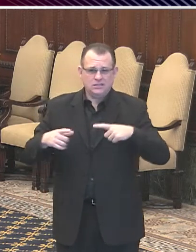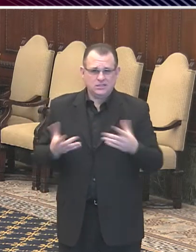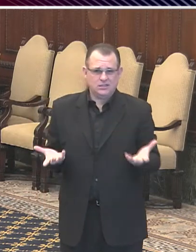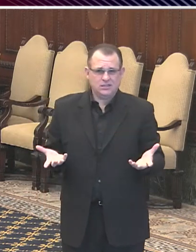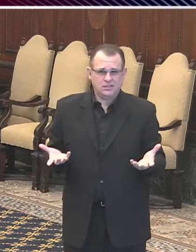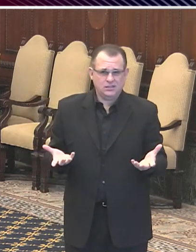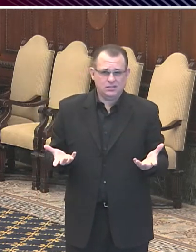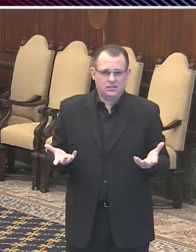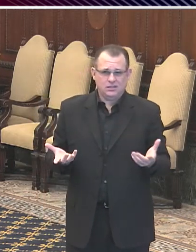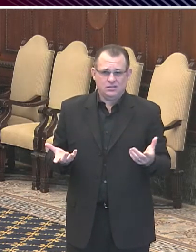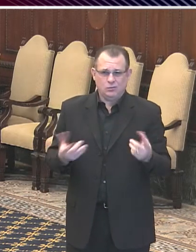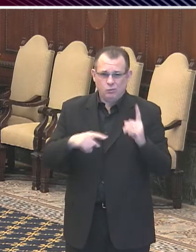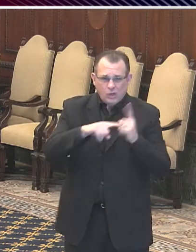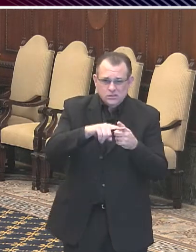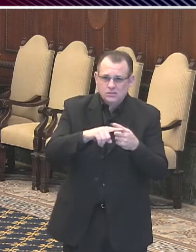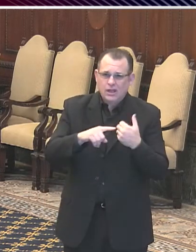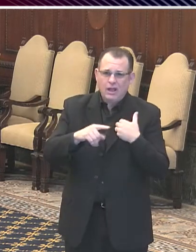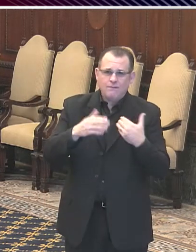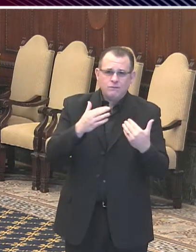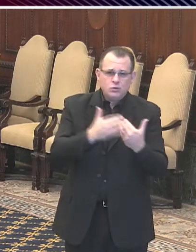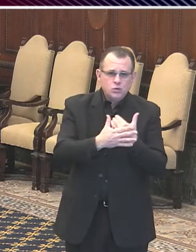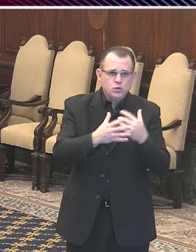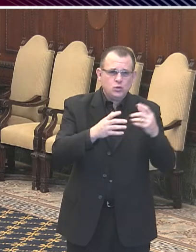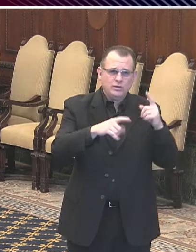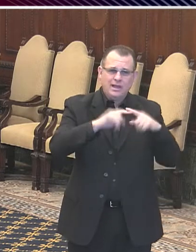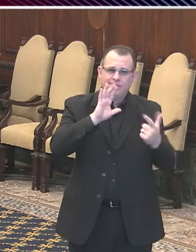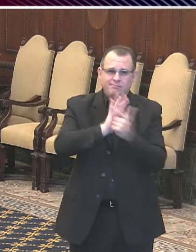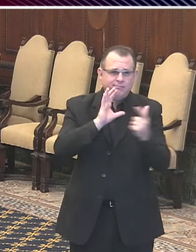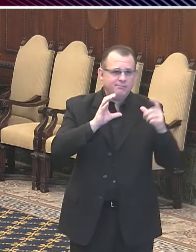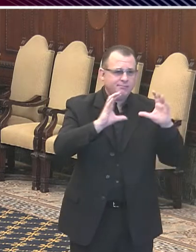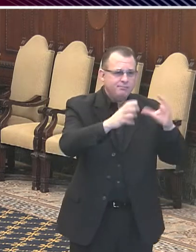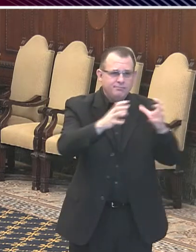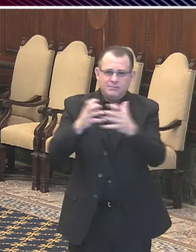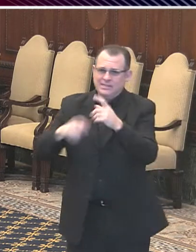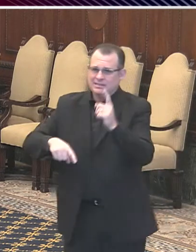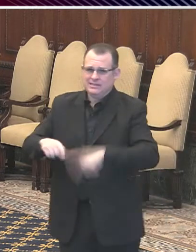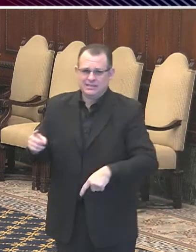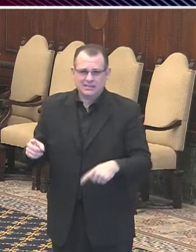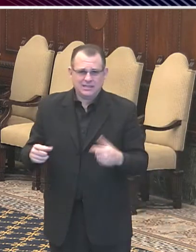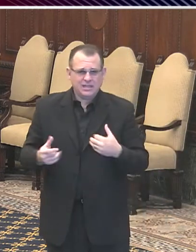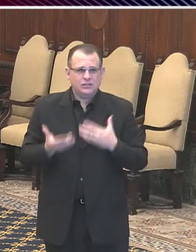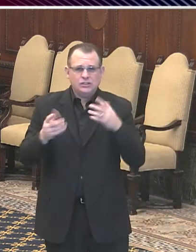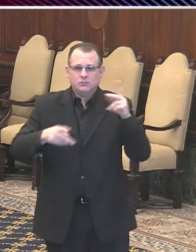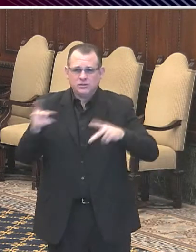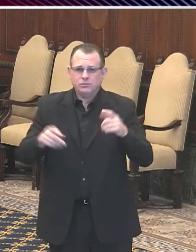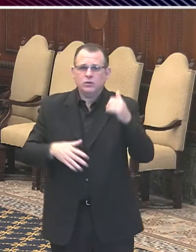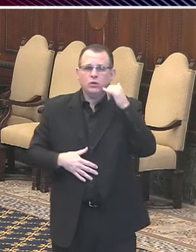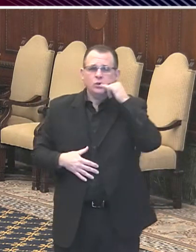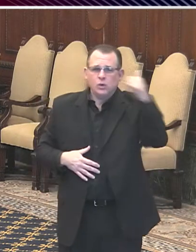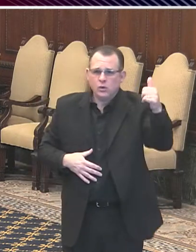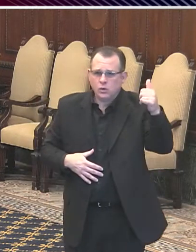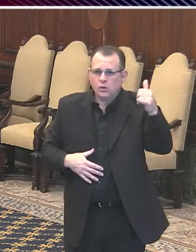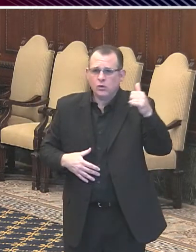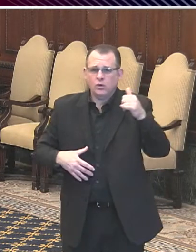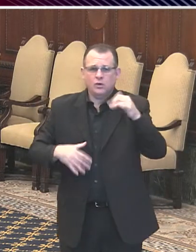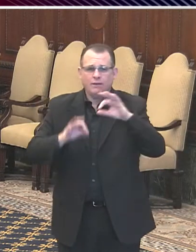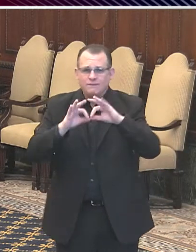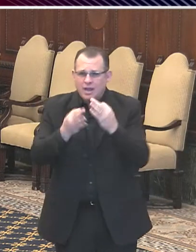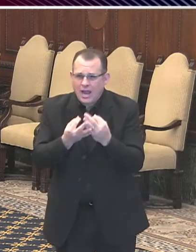with gatherings. I suggest that people pray at home and call their relatives on the phone or do this kind of interaction.